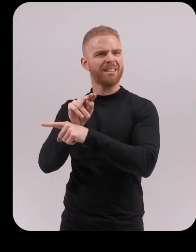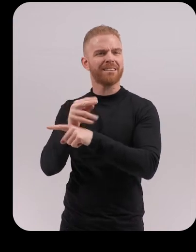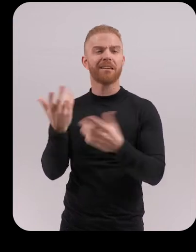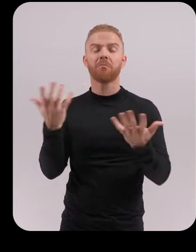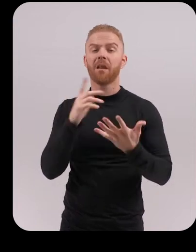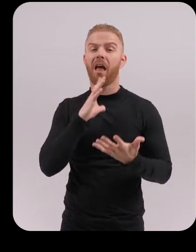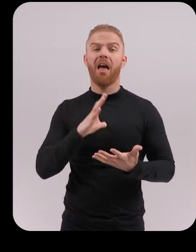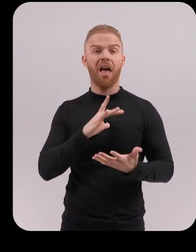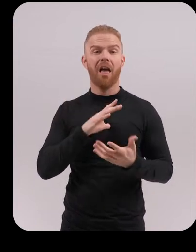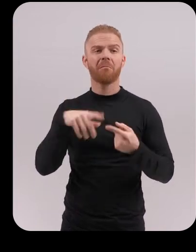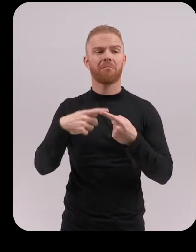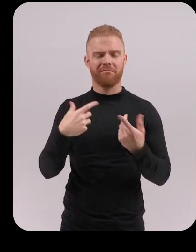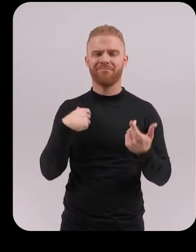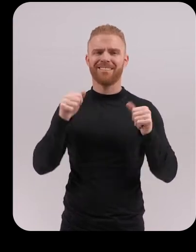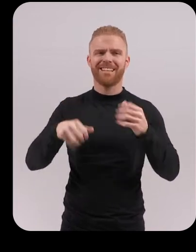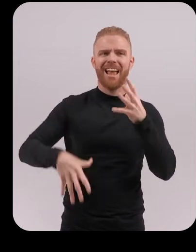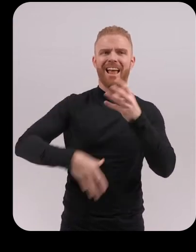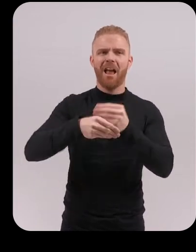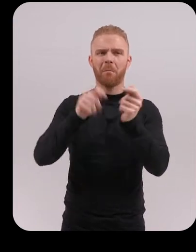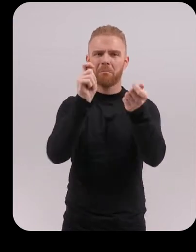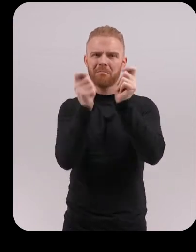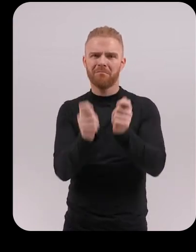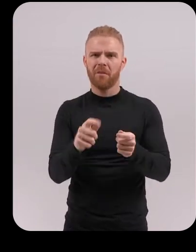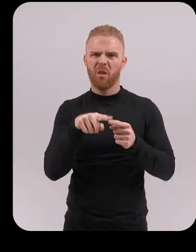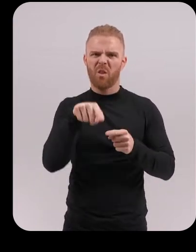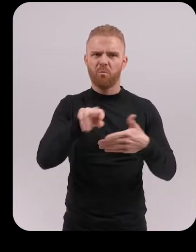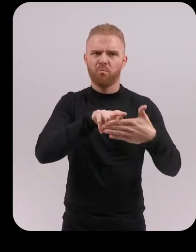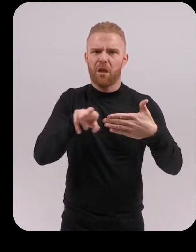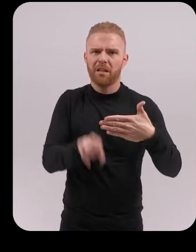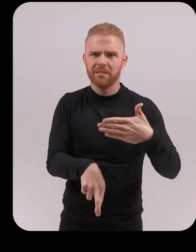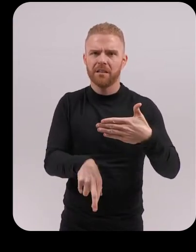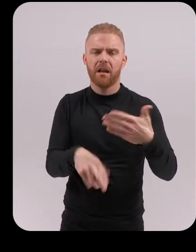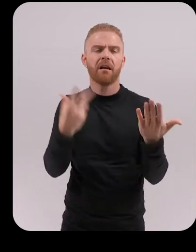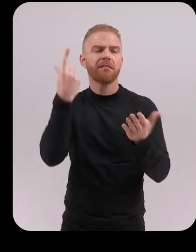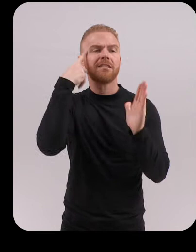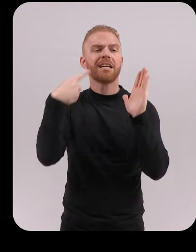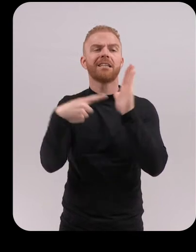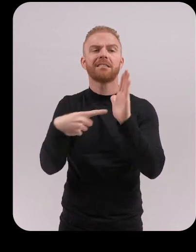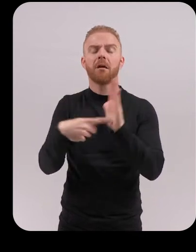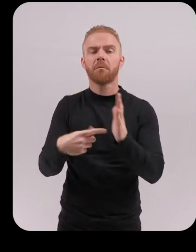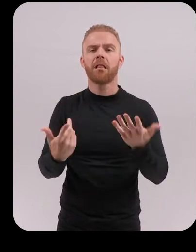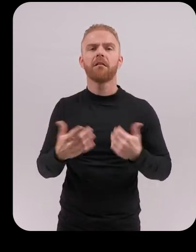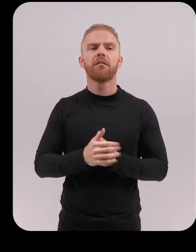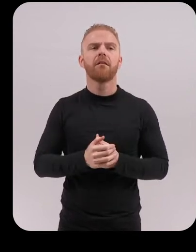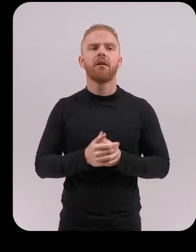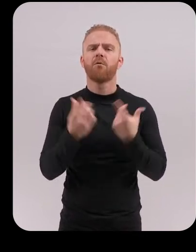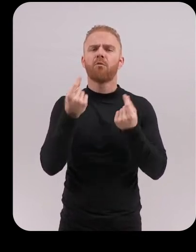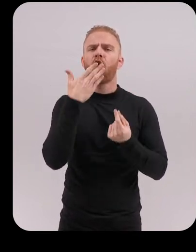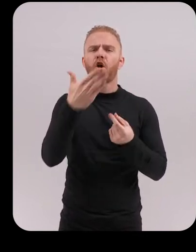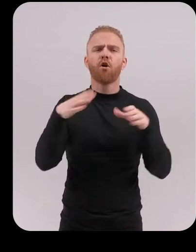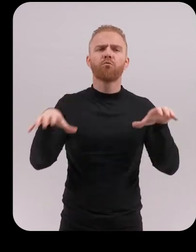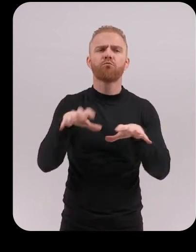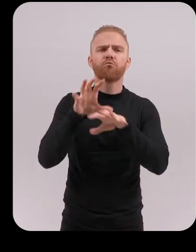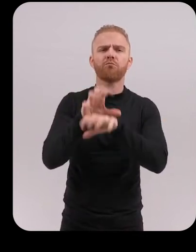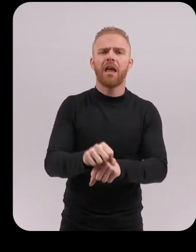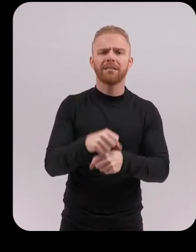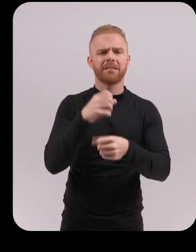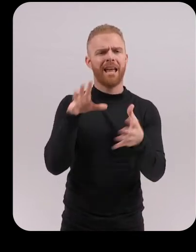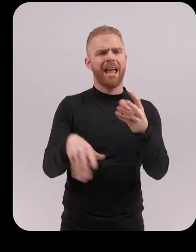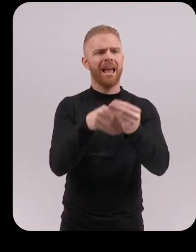is I can do additional modifications to this result. So for instance, it's good practice to add documentation,